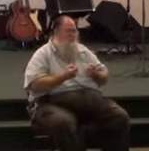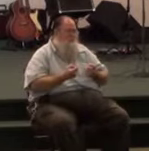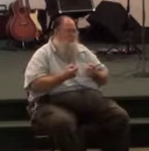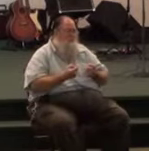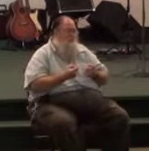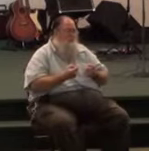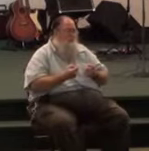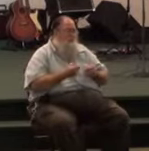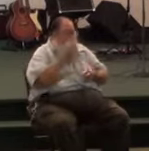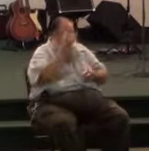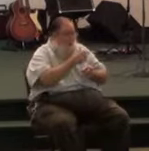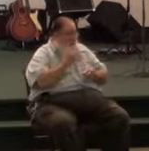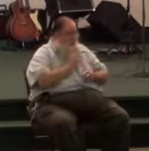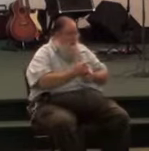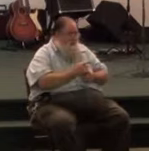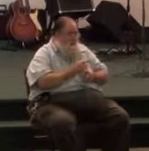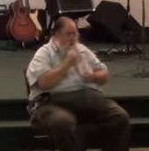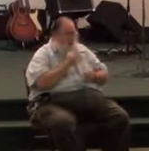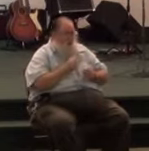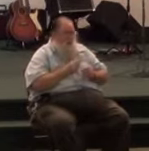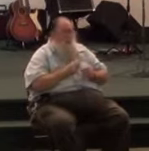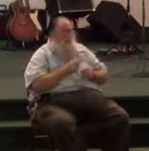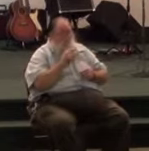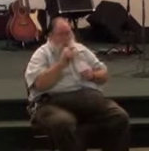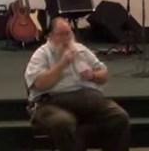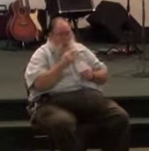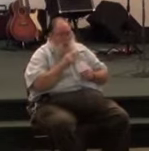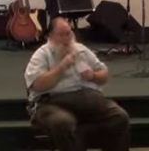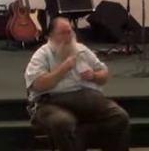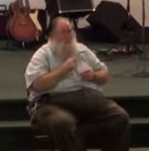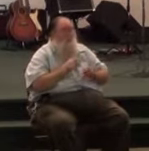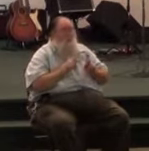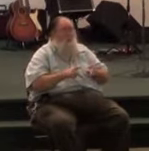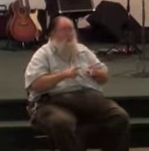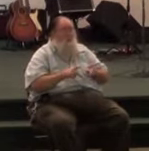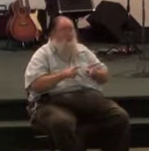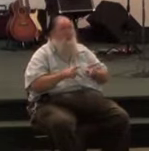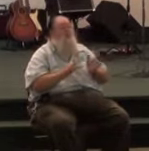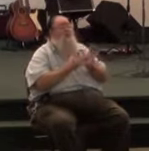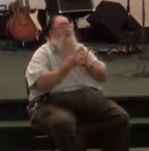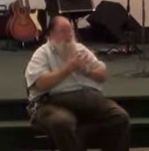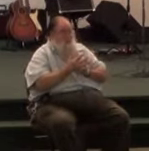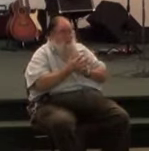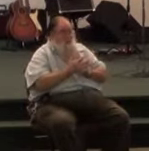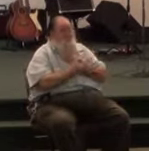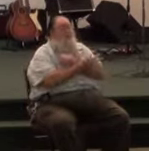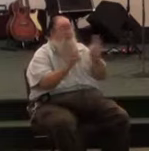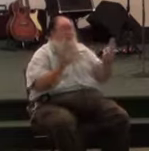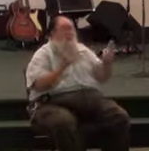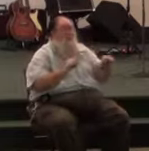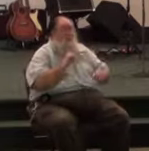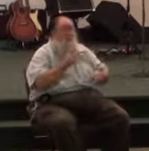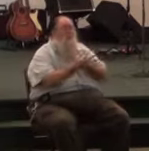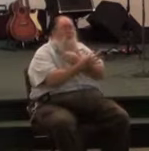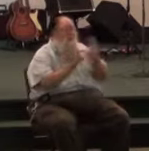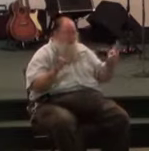And brothers and sisters, to whom the Son sets free is free indeed. He has forgiven your